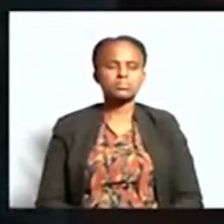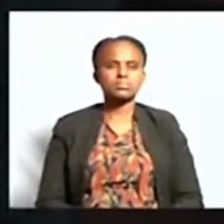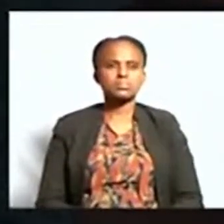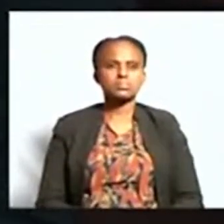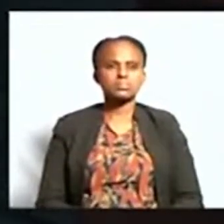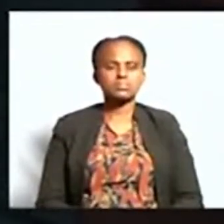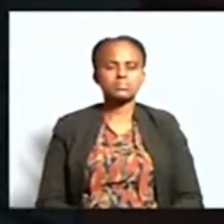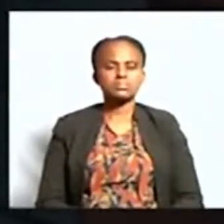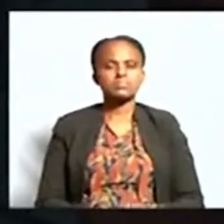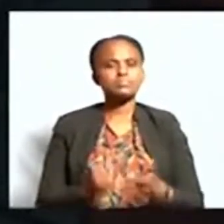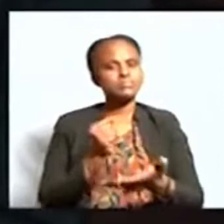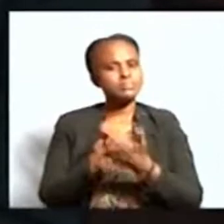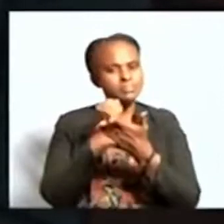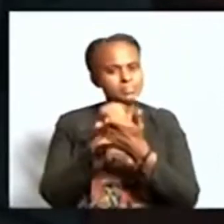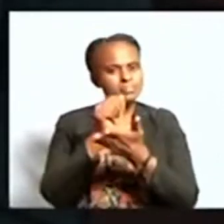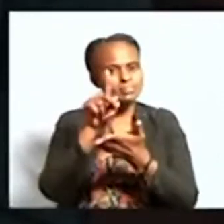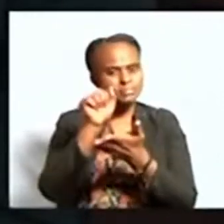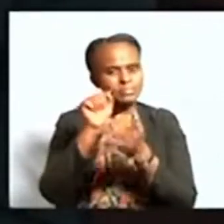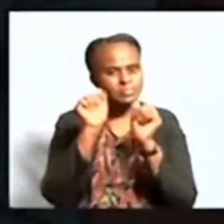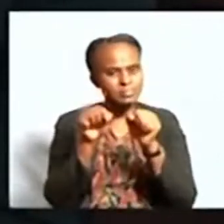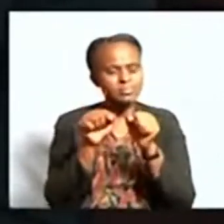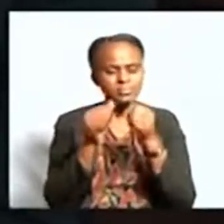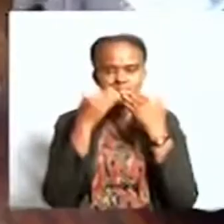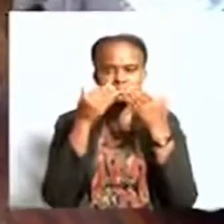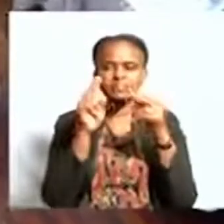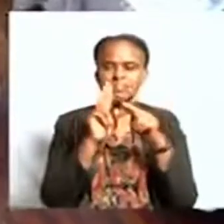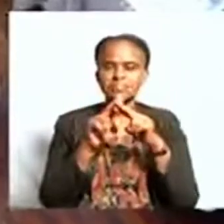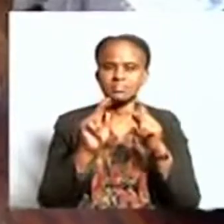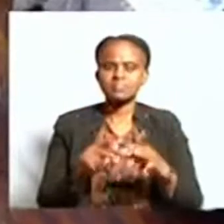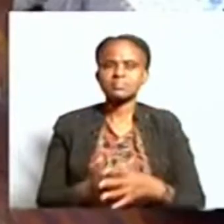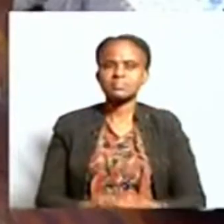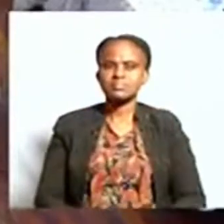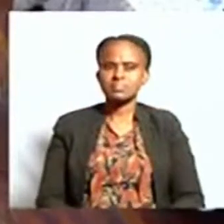PS, can you intervene? Thank you, Chair.